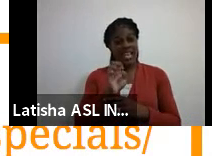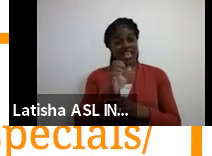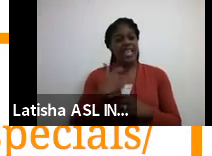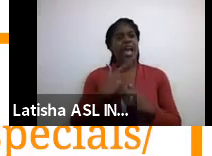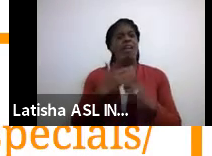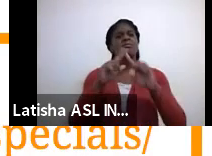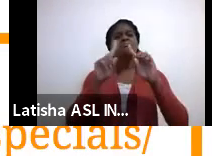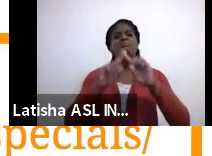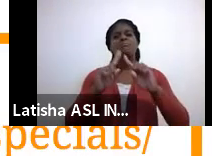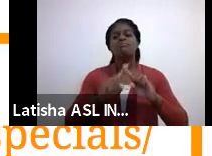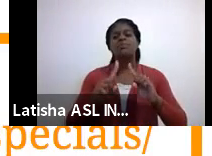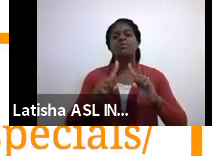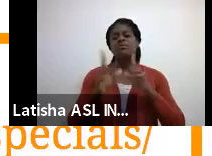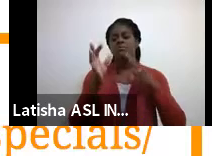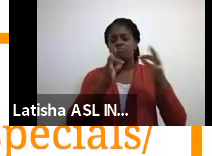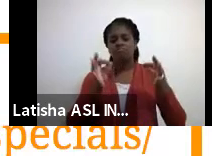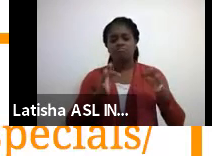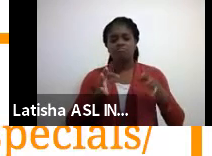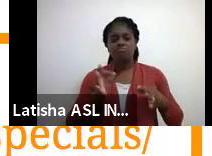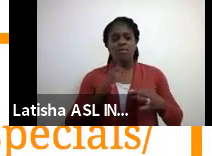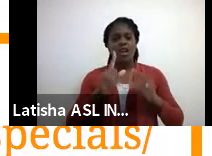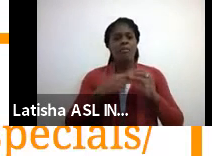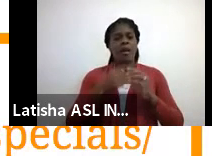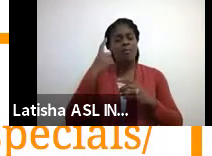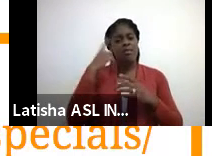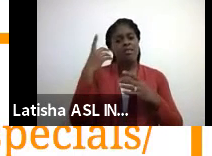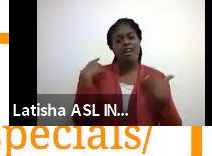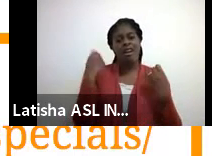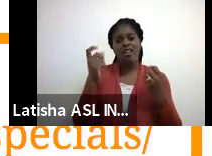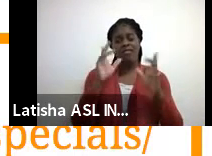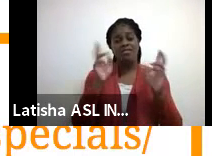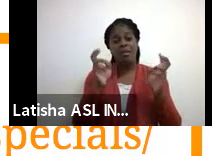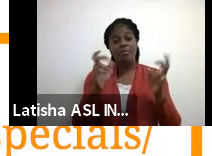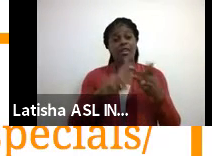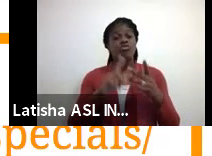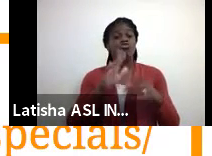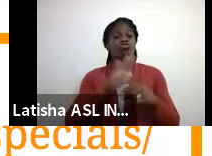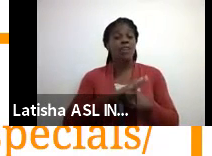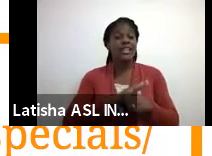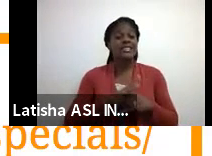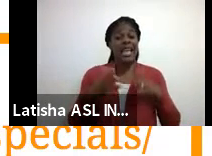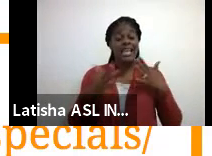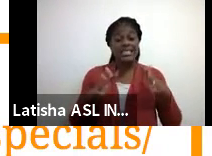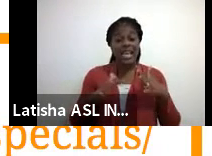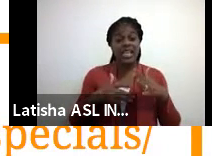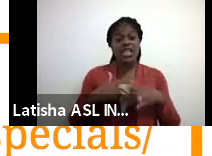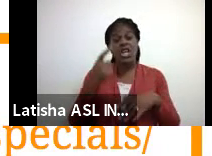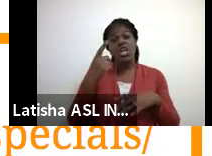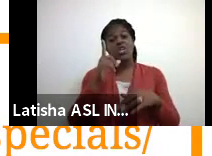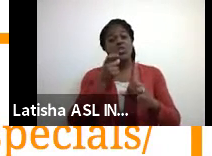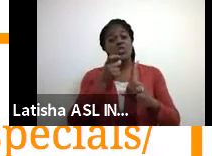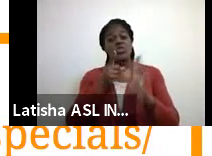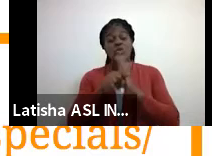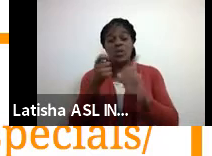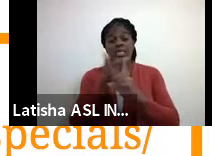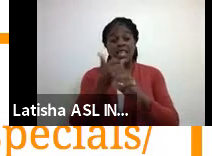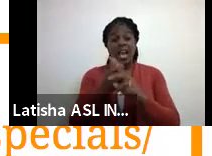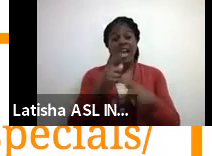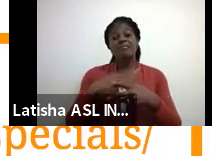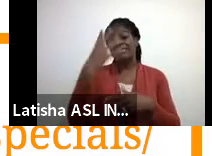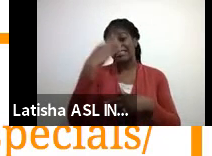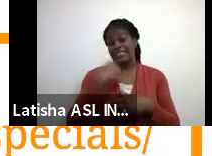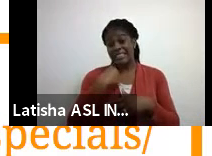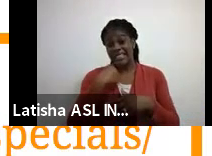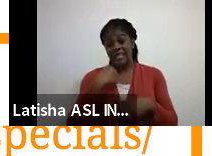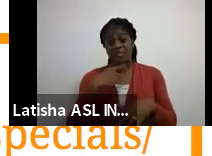variety of mental health topics, including stress and anxiety, suicide prevention, sleep management,